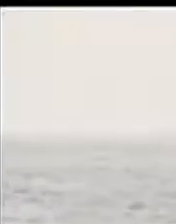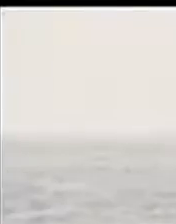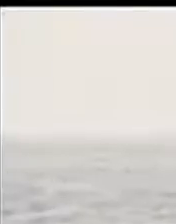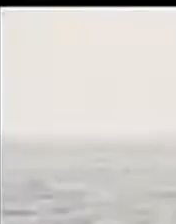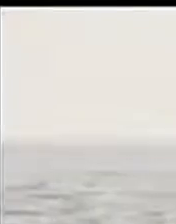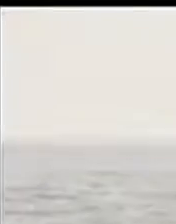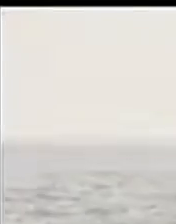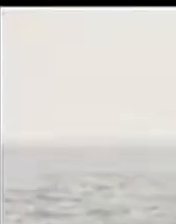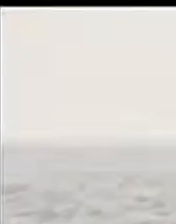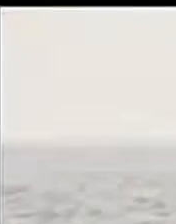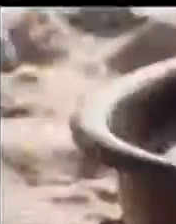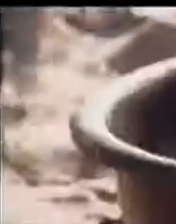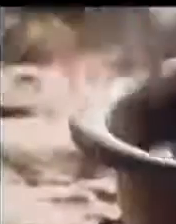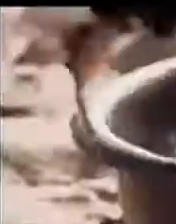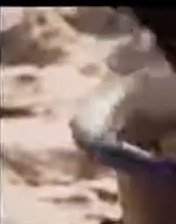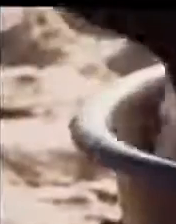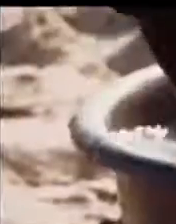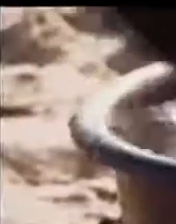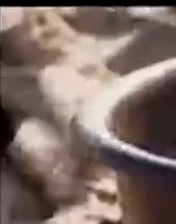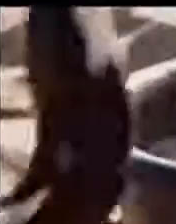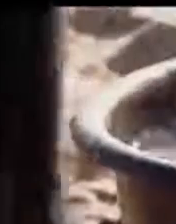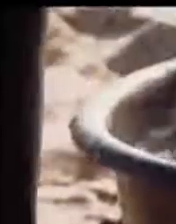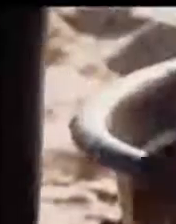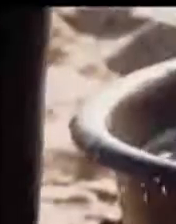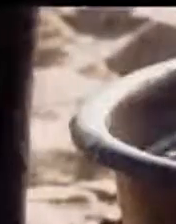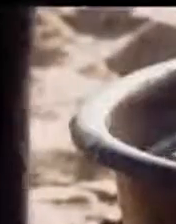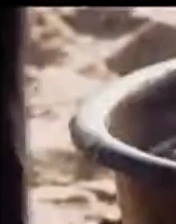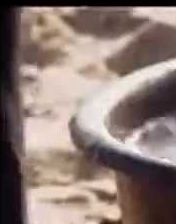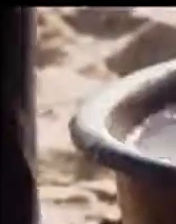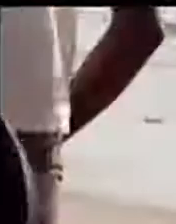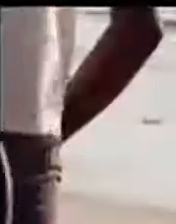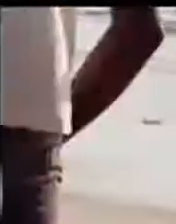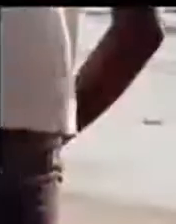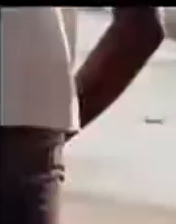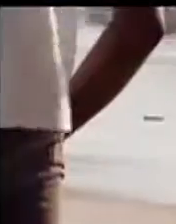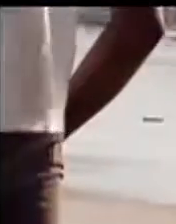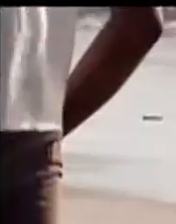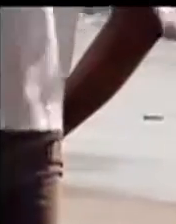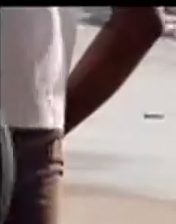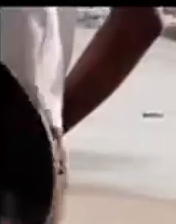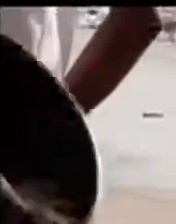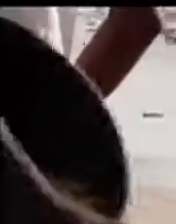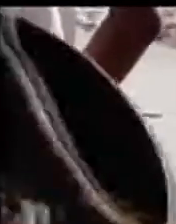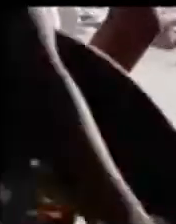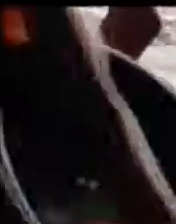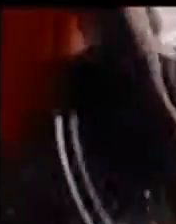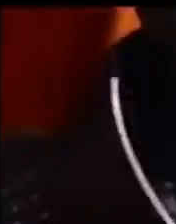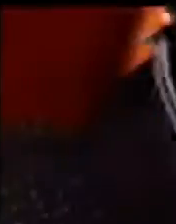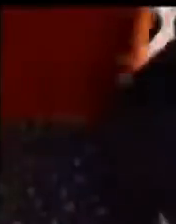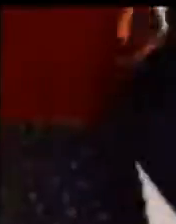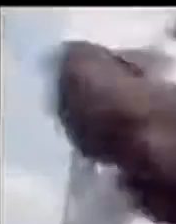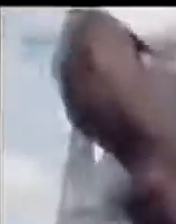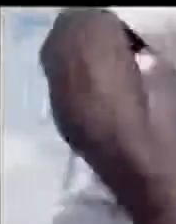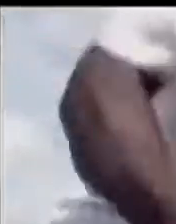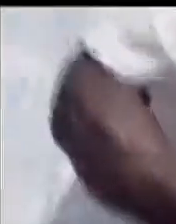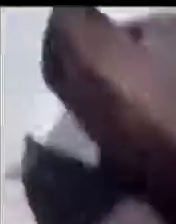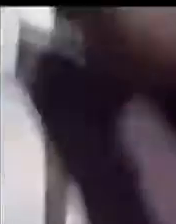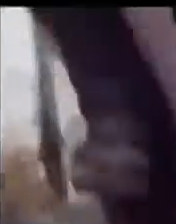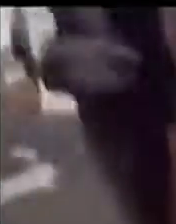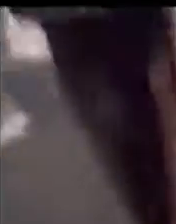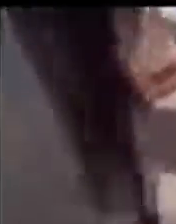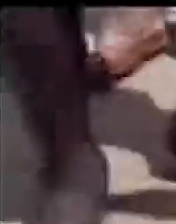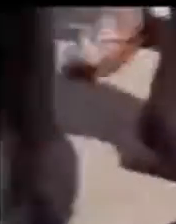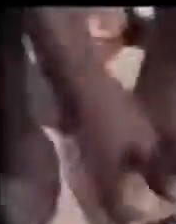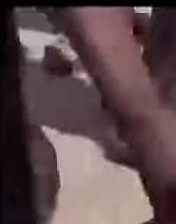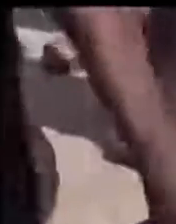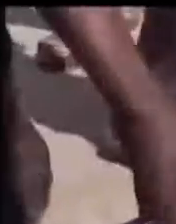This fishing community on Mozambique's northern coast has been hit hard. People here are suffering from high rates of